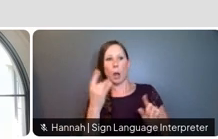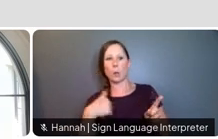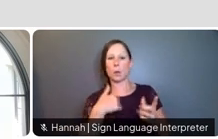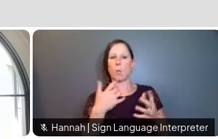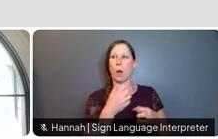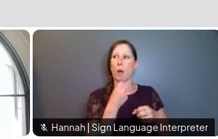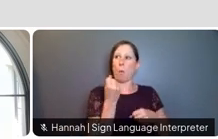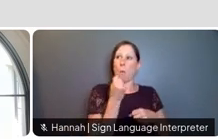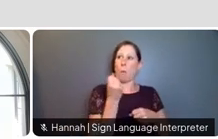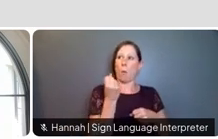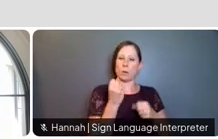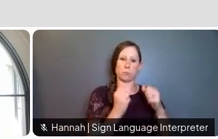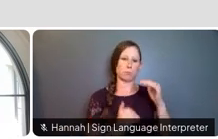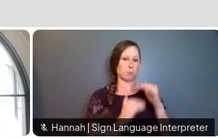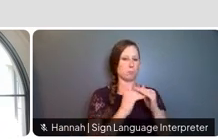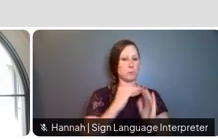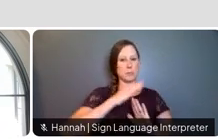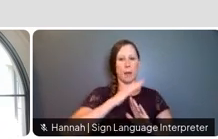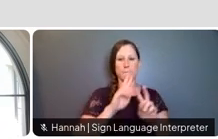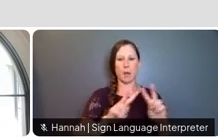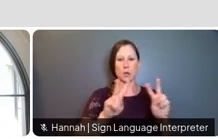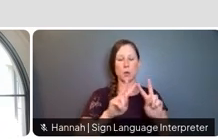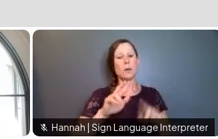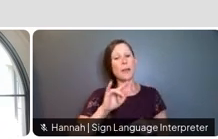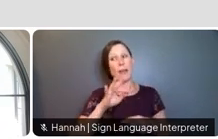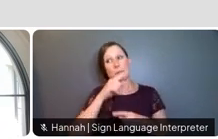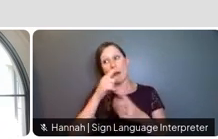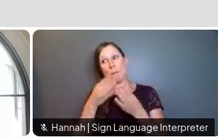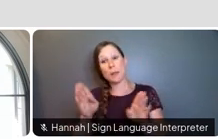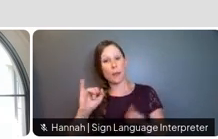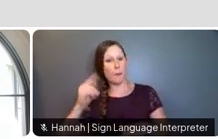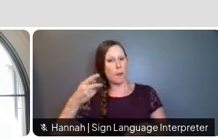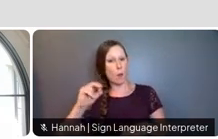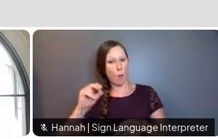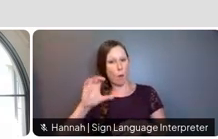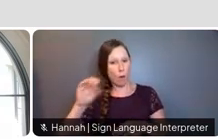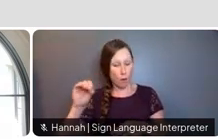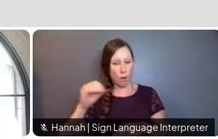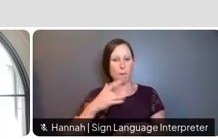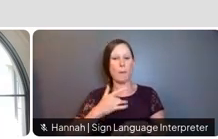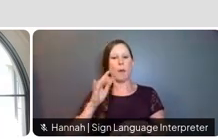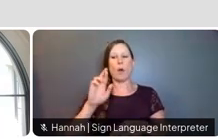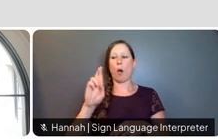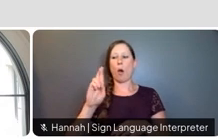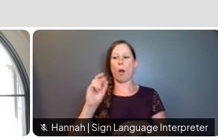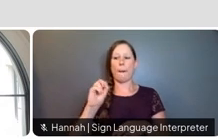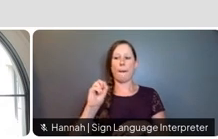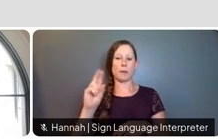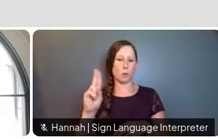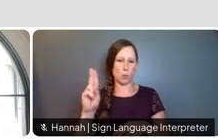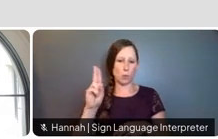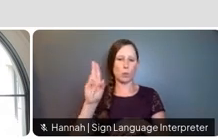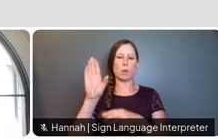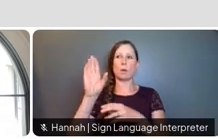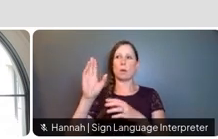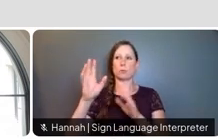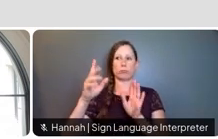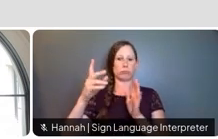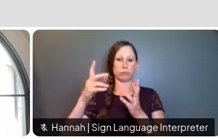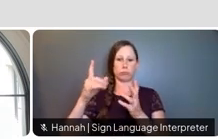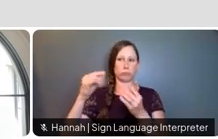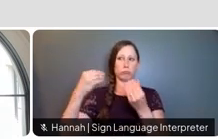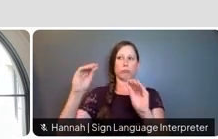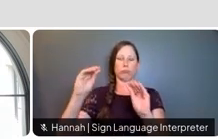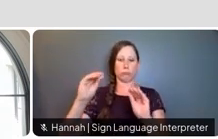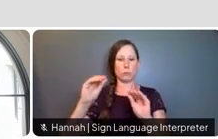Whereas when you're attracting talent and hiring as a public company, you usually grant RSUs, and the employees can see that value as it vests, right? Because it vests